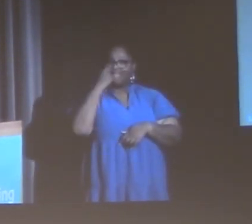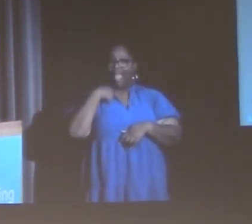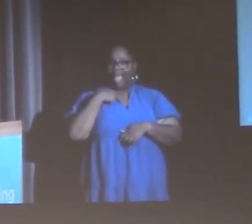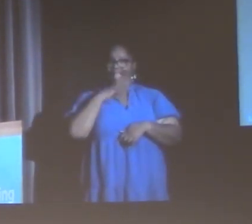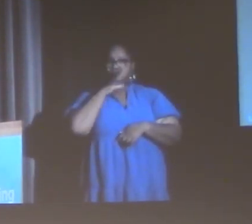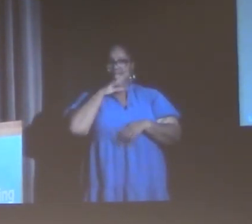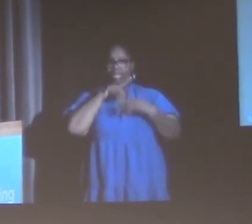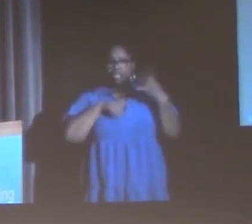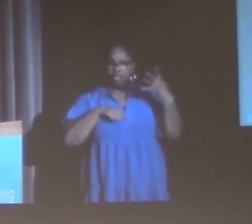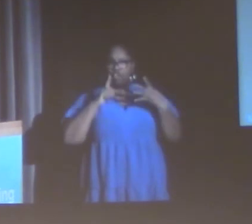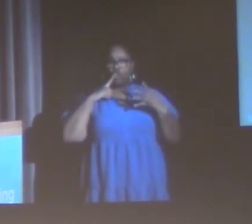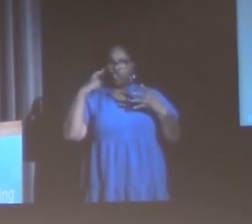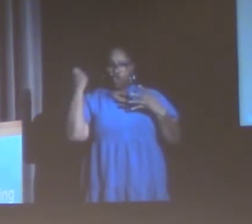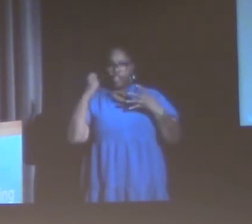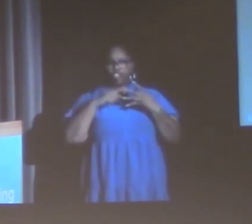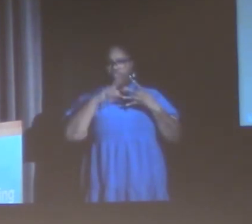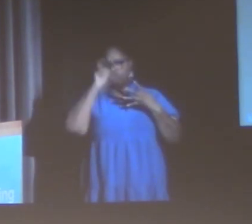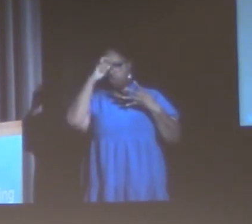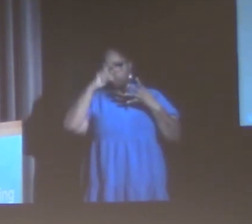I was